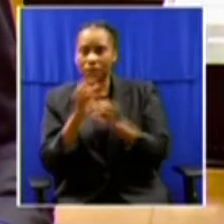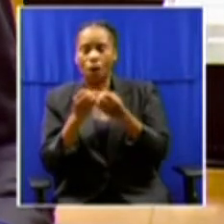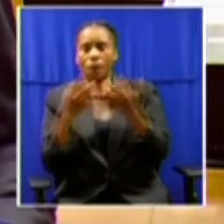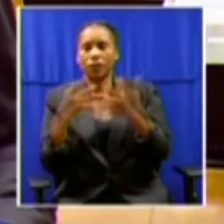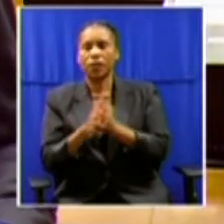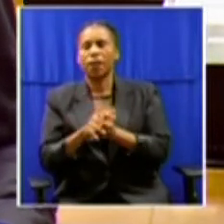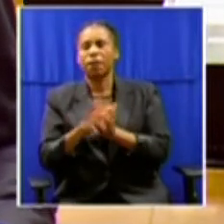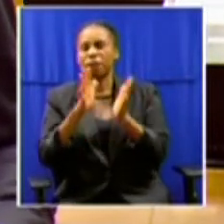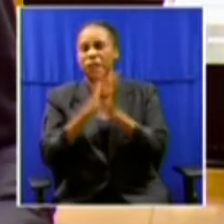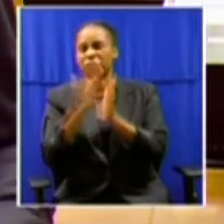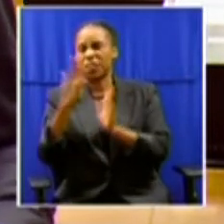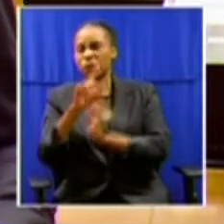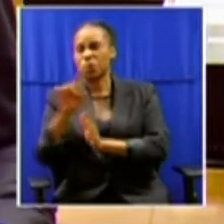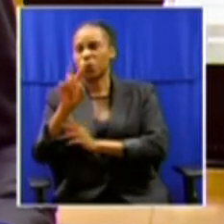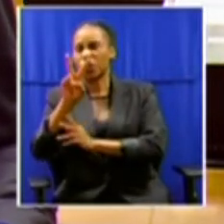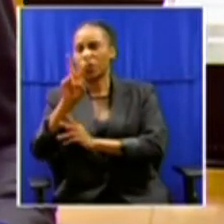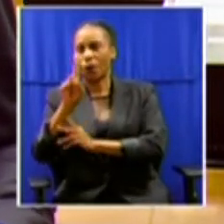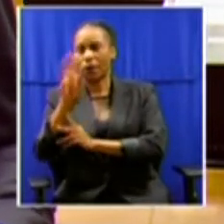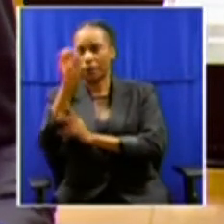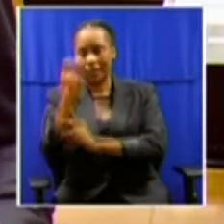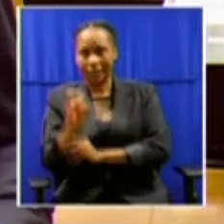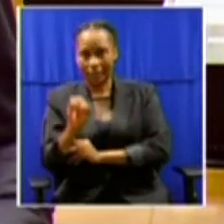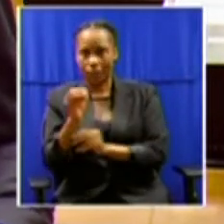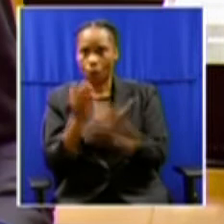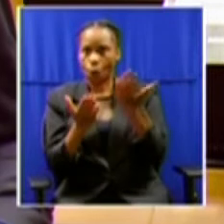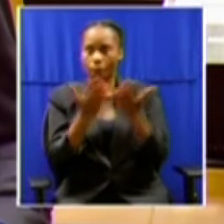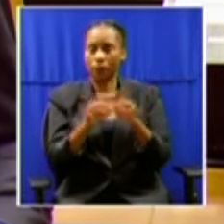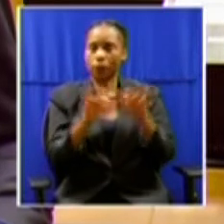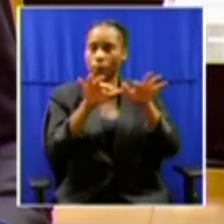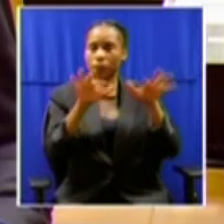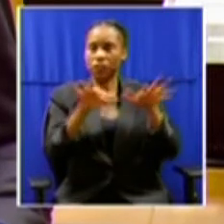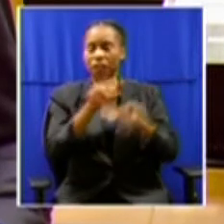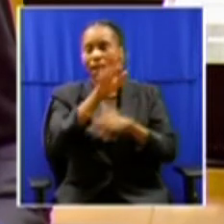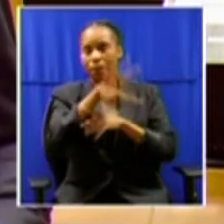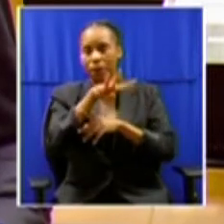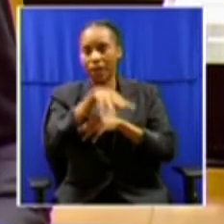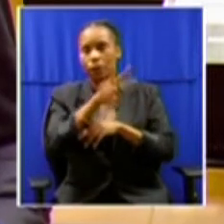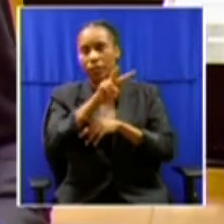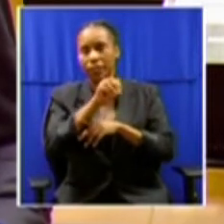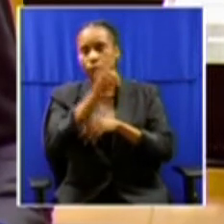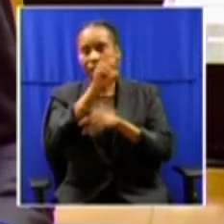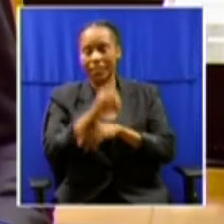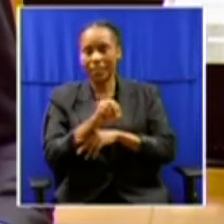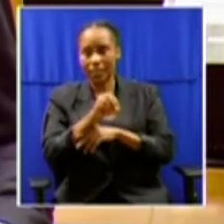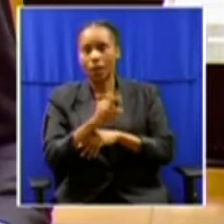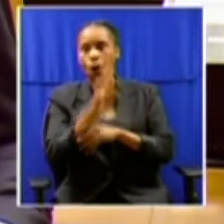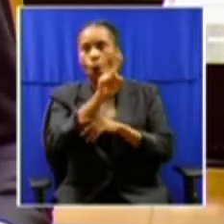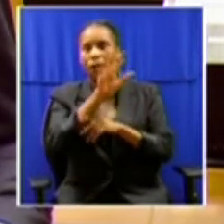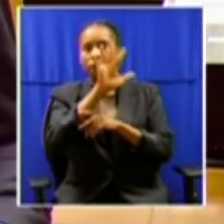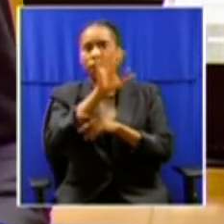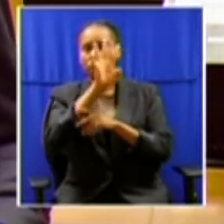15.81%, as compared to the population in April 2020, which was